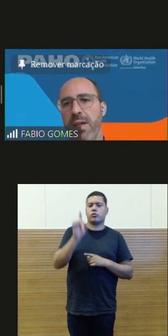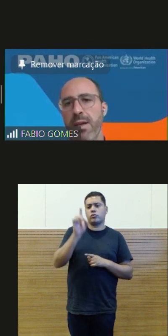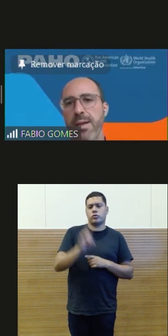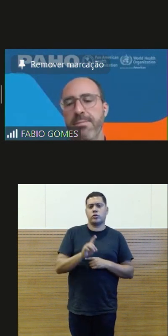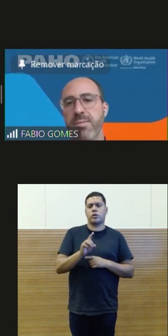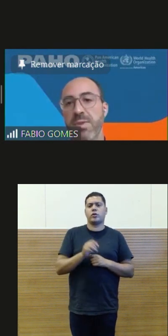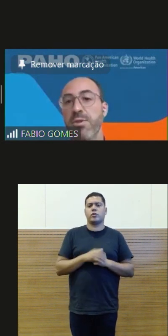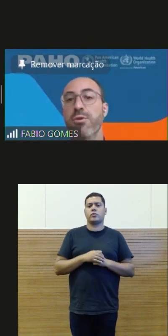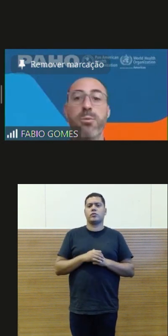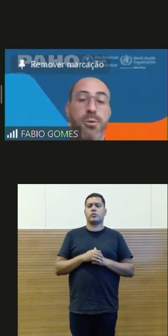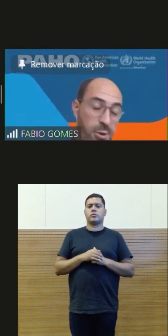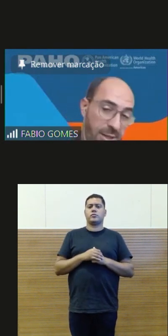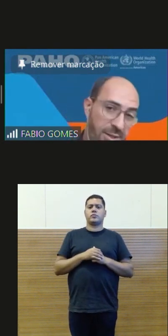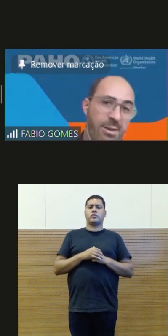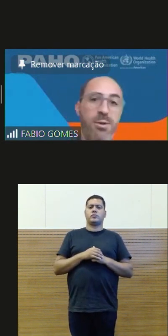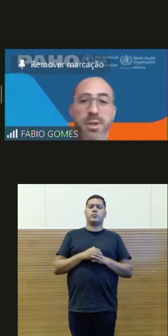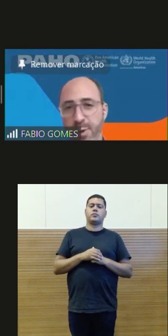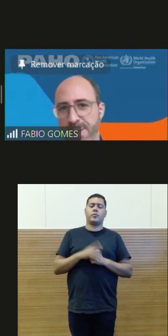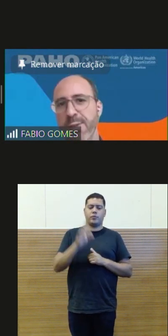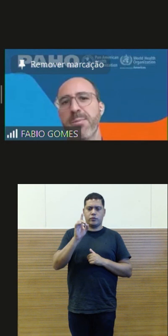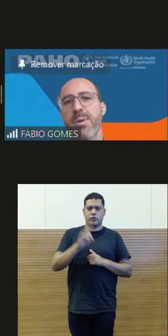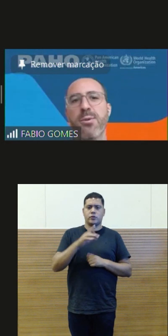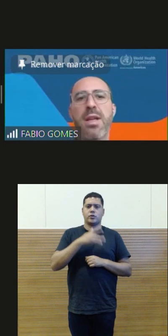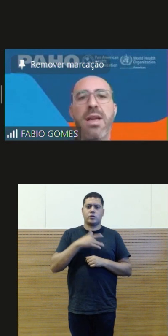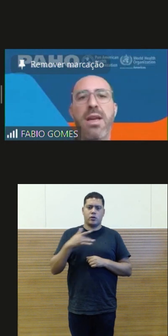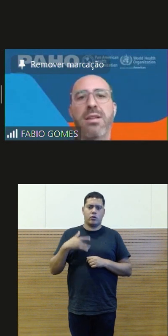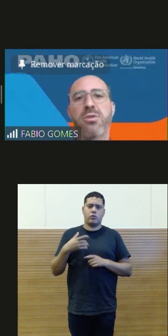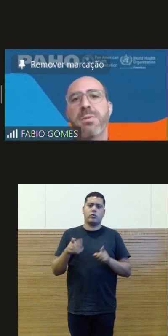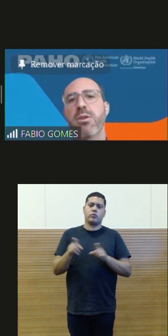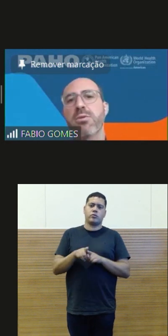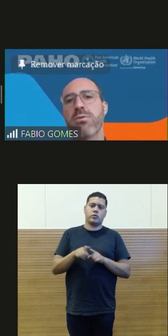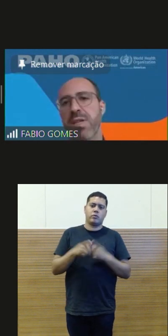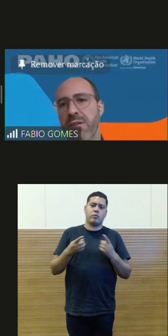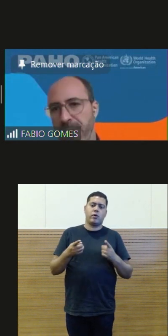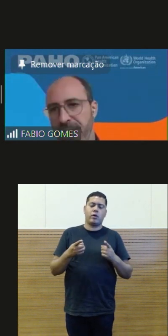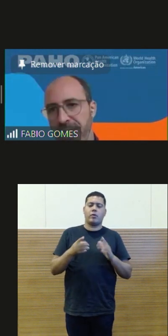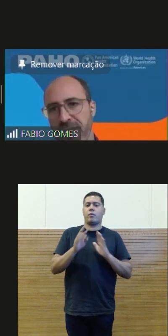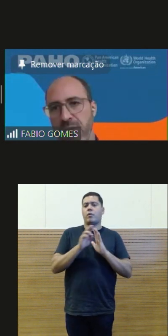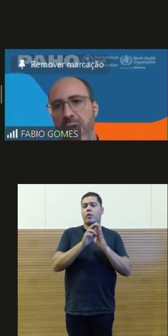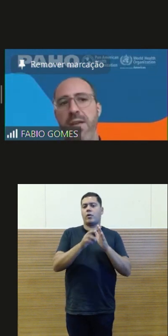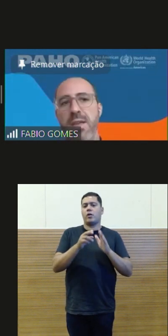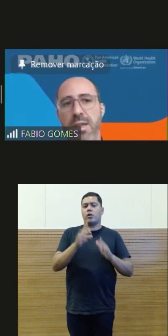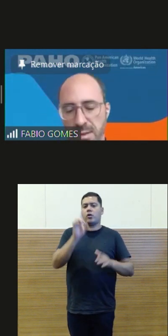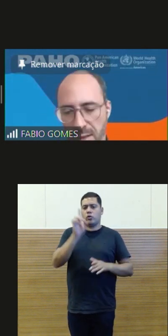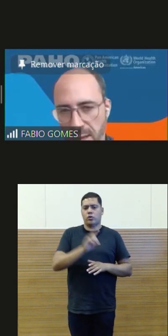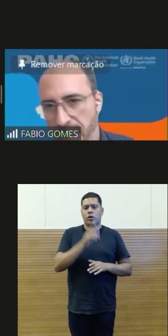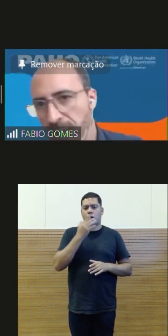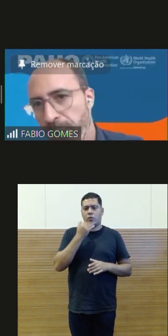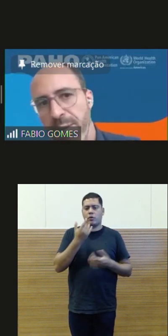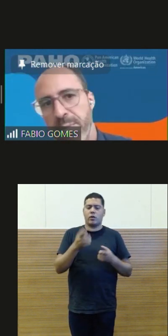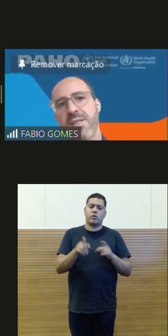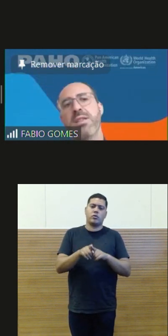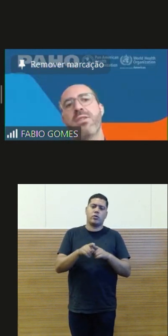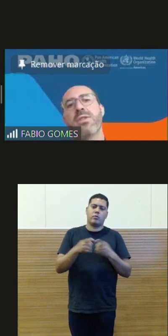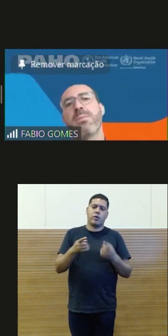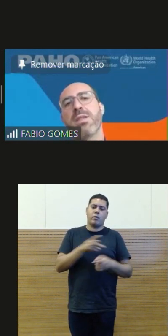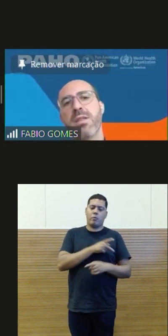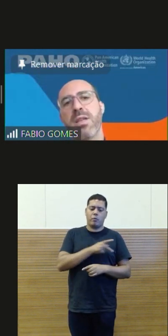was backed up by the rapporteur to the right to health, and